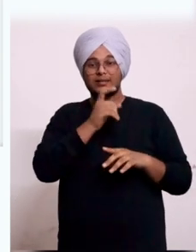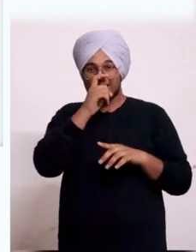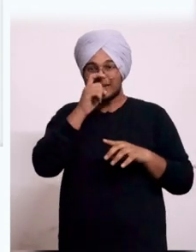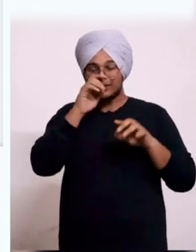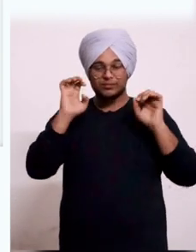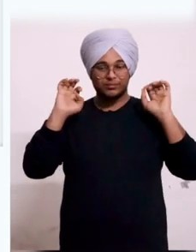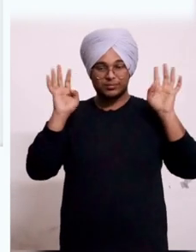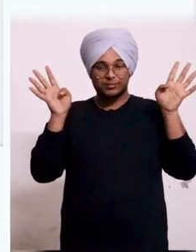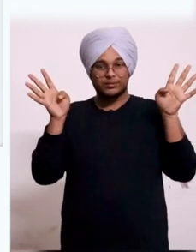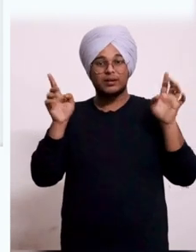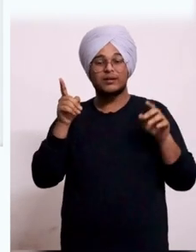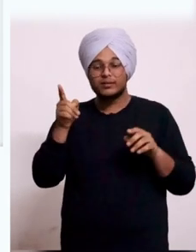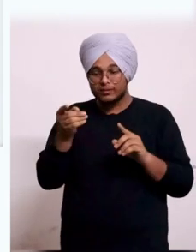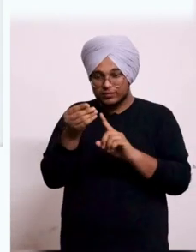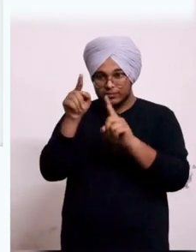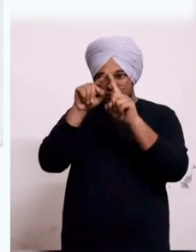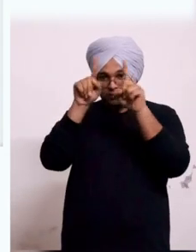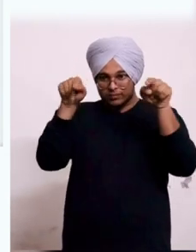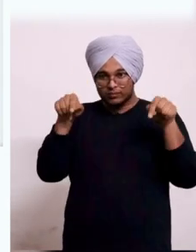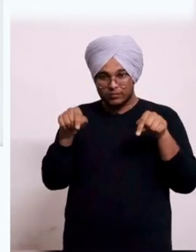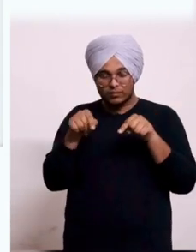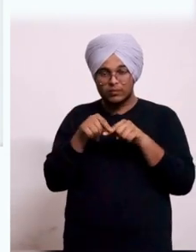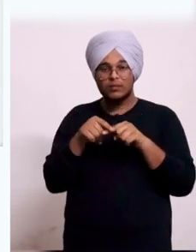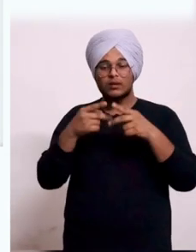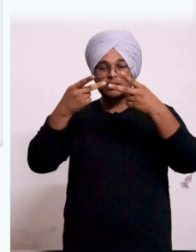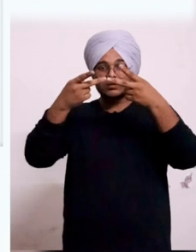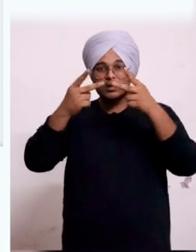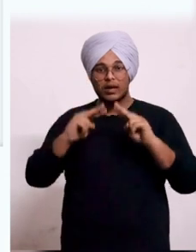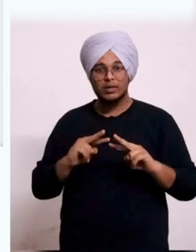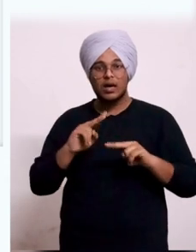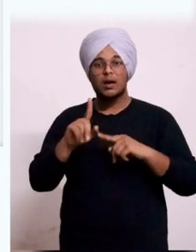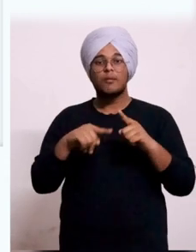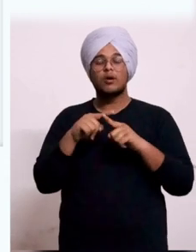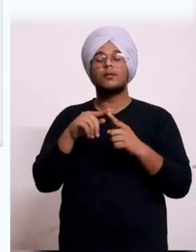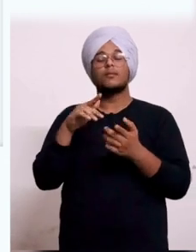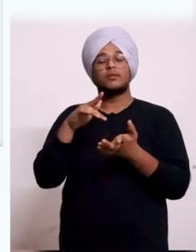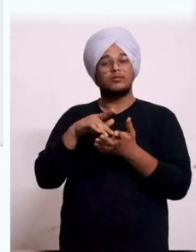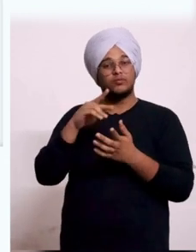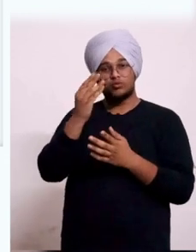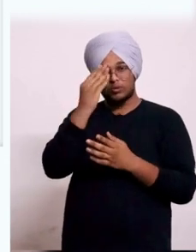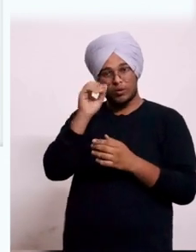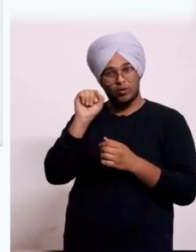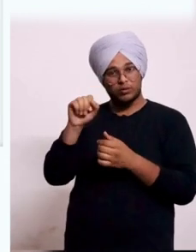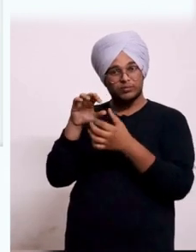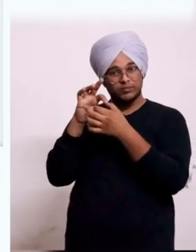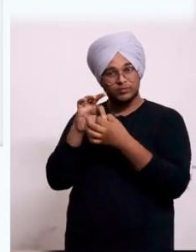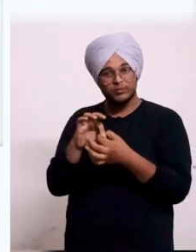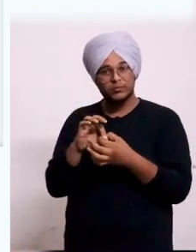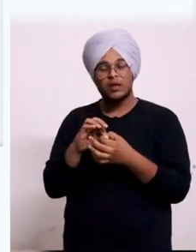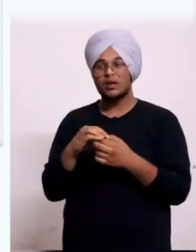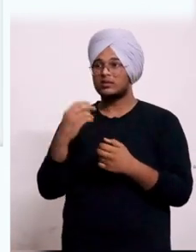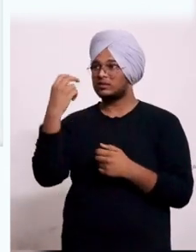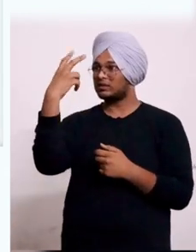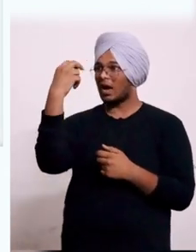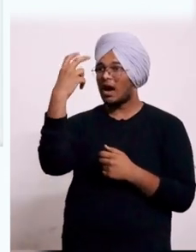a snake. Below them at the border is an inscription which translates to Abu Talib in the center